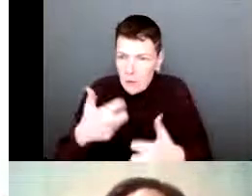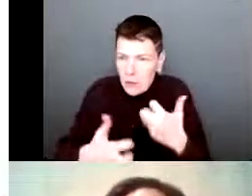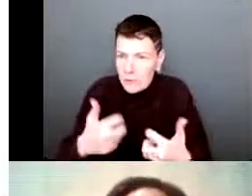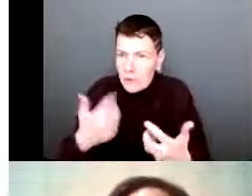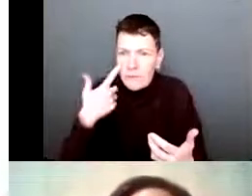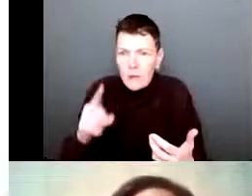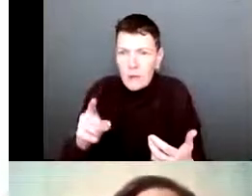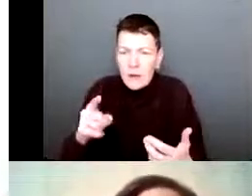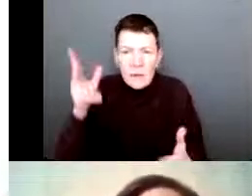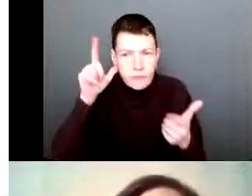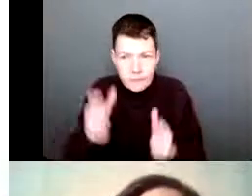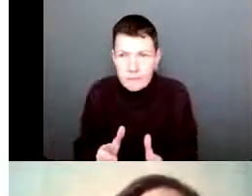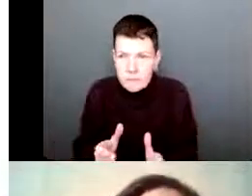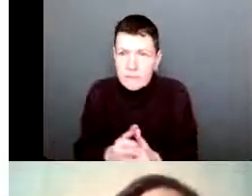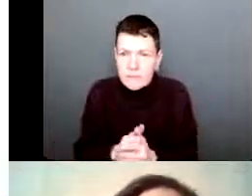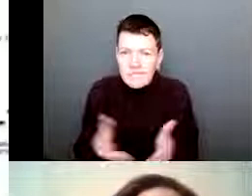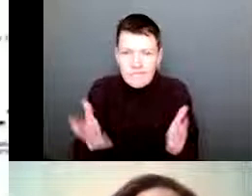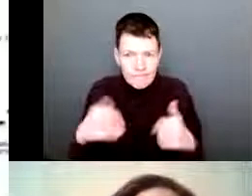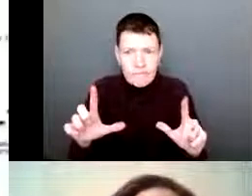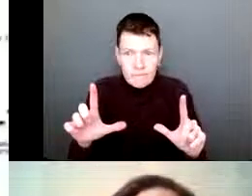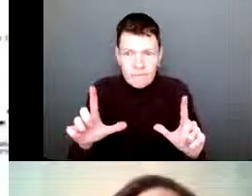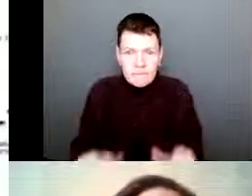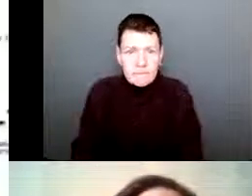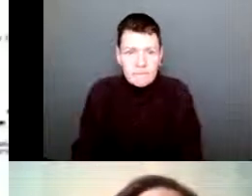the hearing loss. The next one.